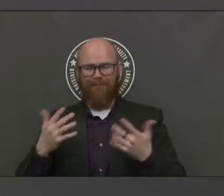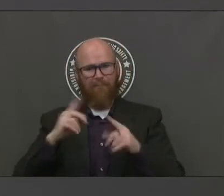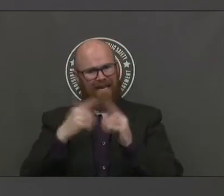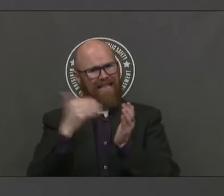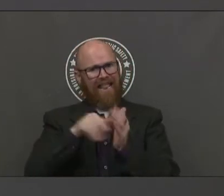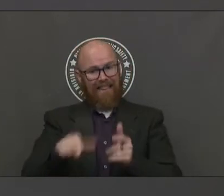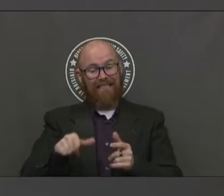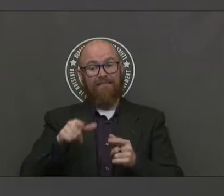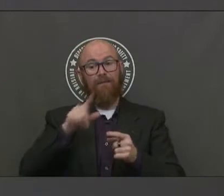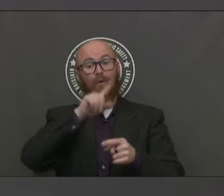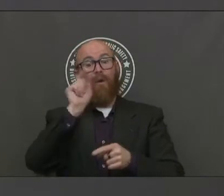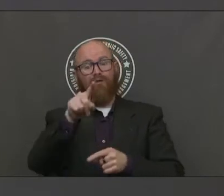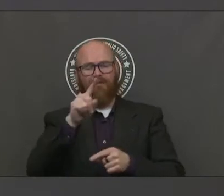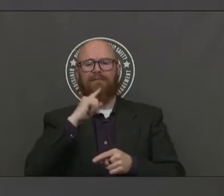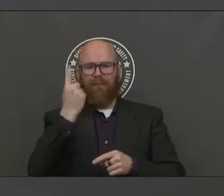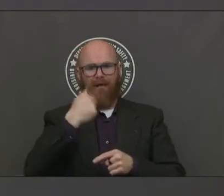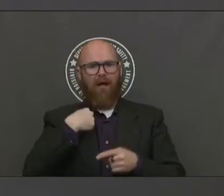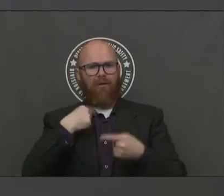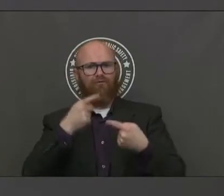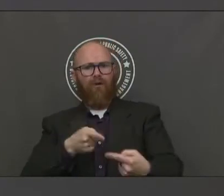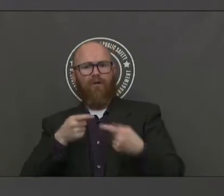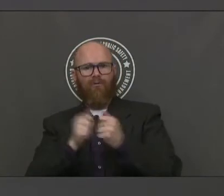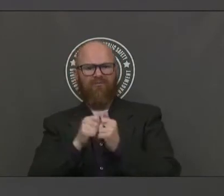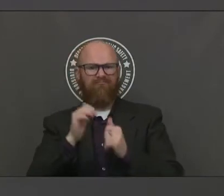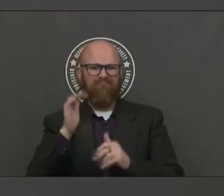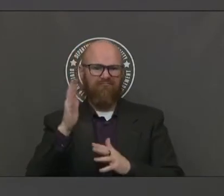with significantly.